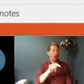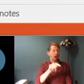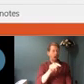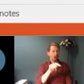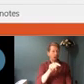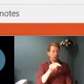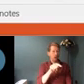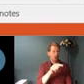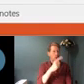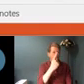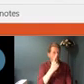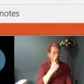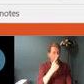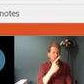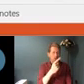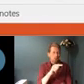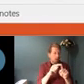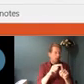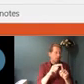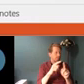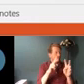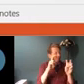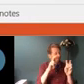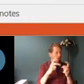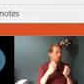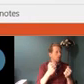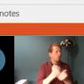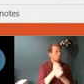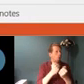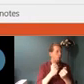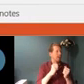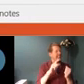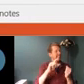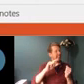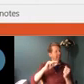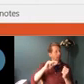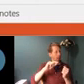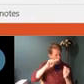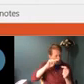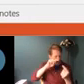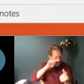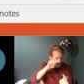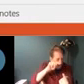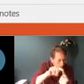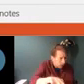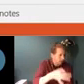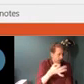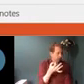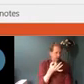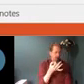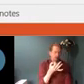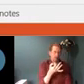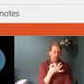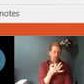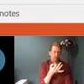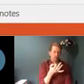identify the signal need to be strong enough for us to be able to do that. So that's why we have this step